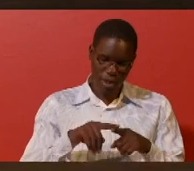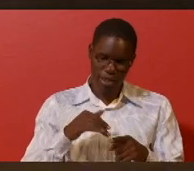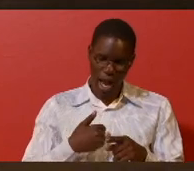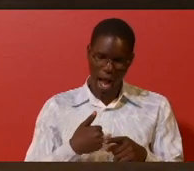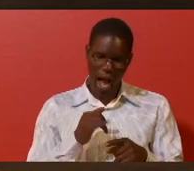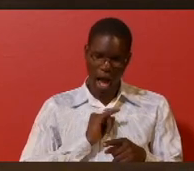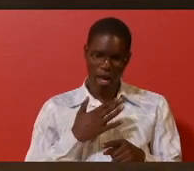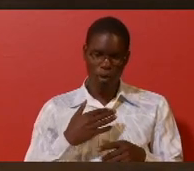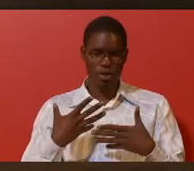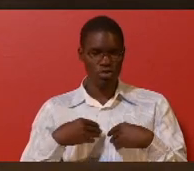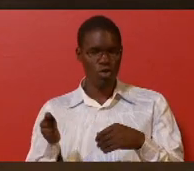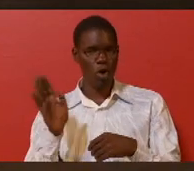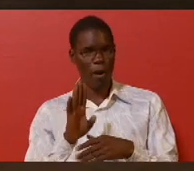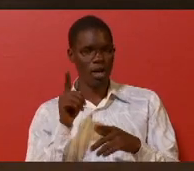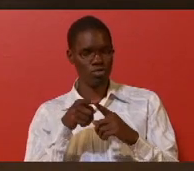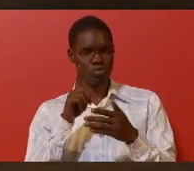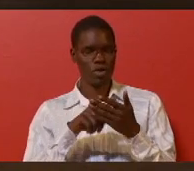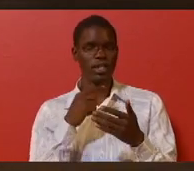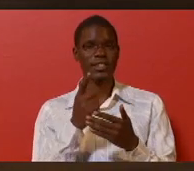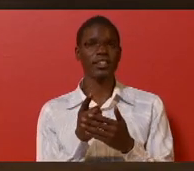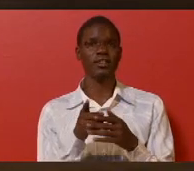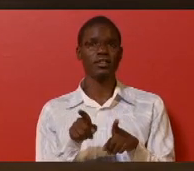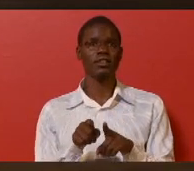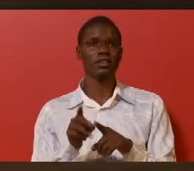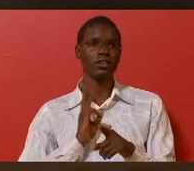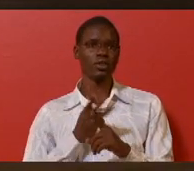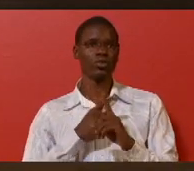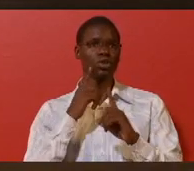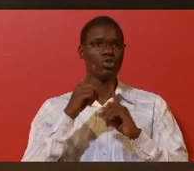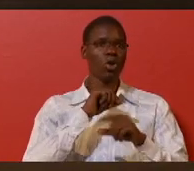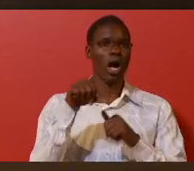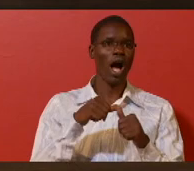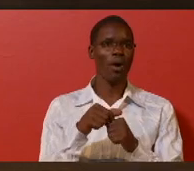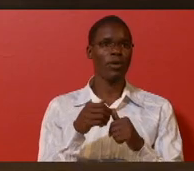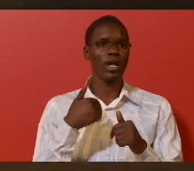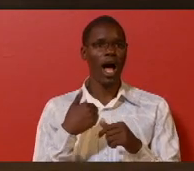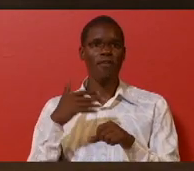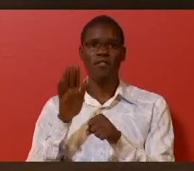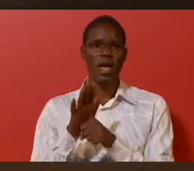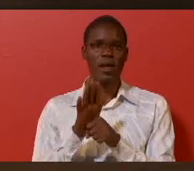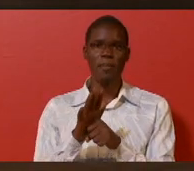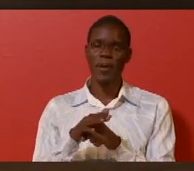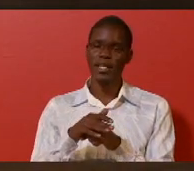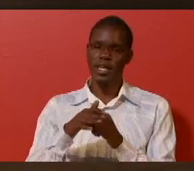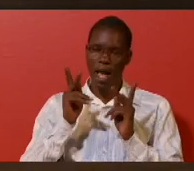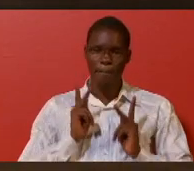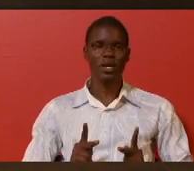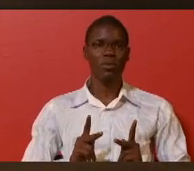back to what you were just saying. And we spoke about the fact that there are many people that have